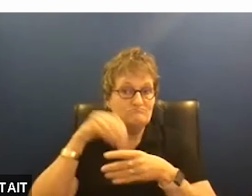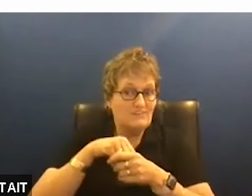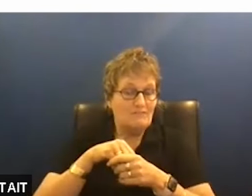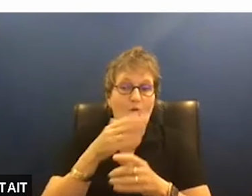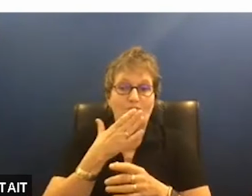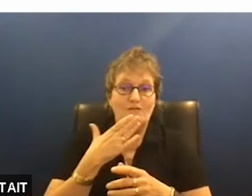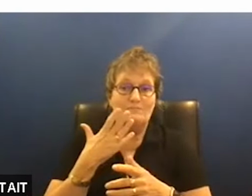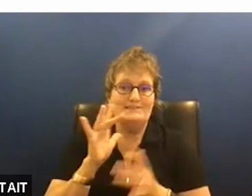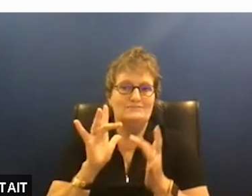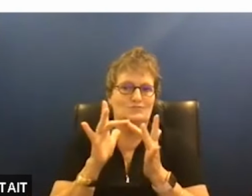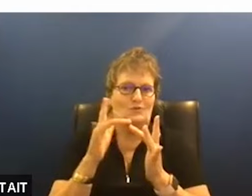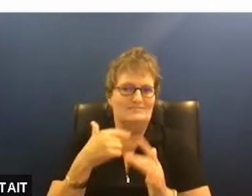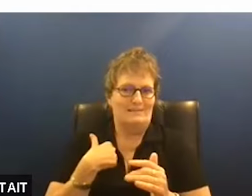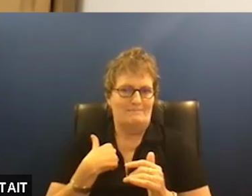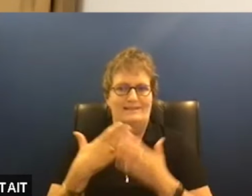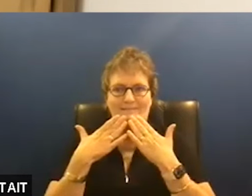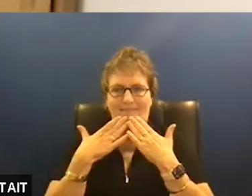Thanks.